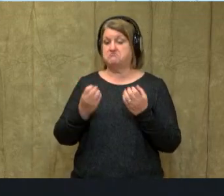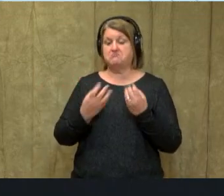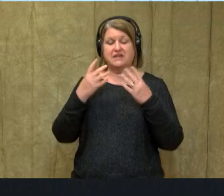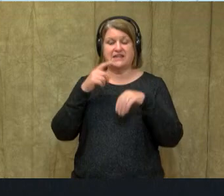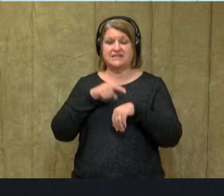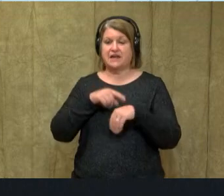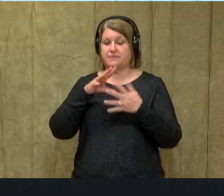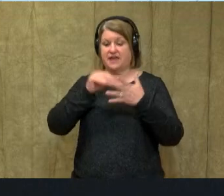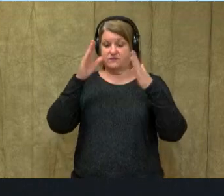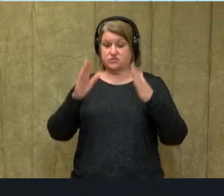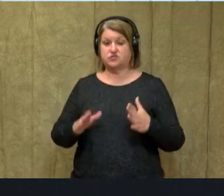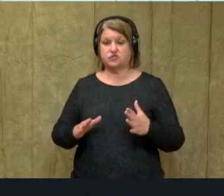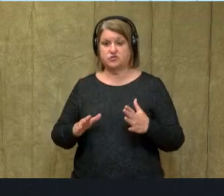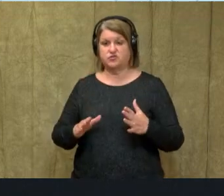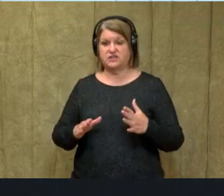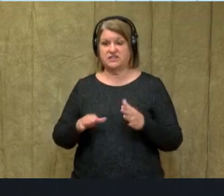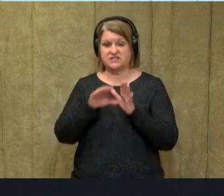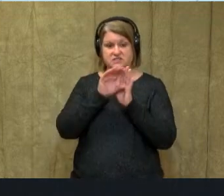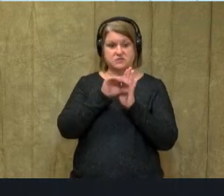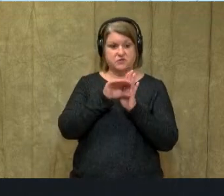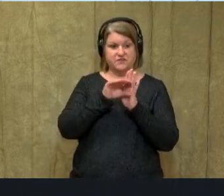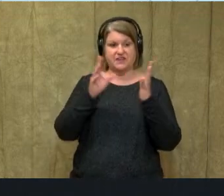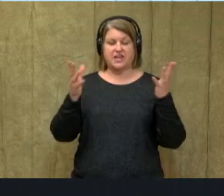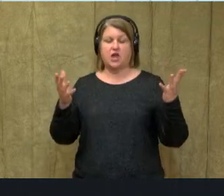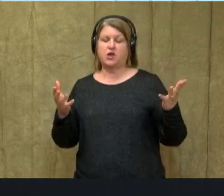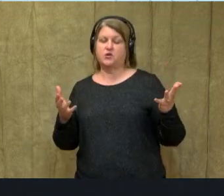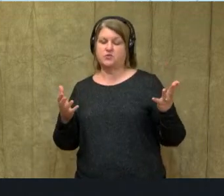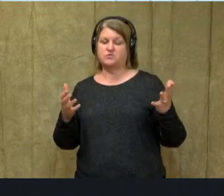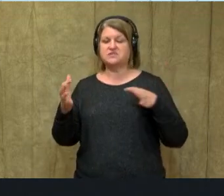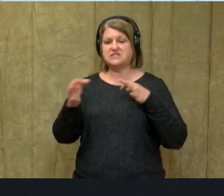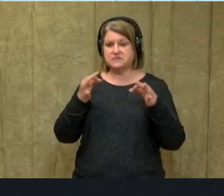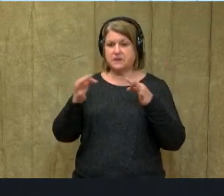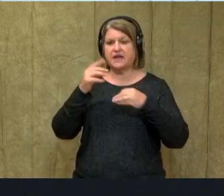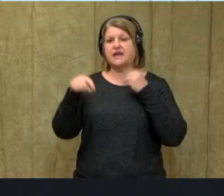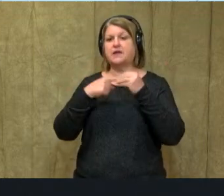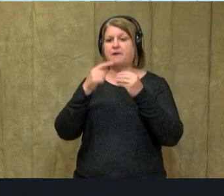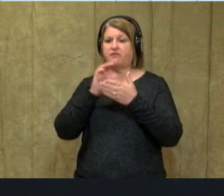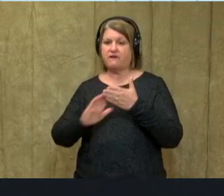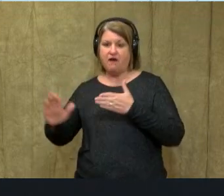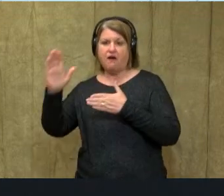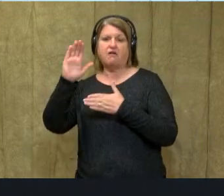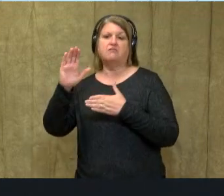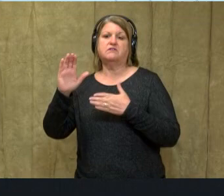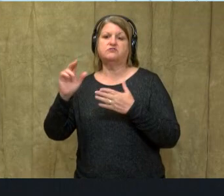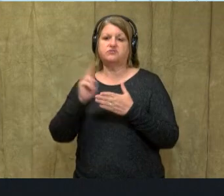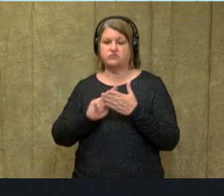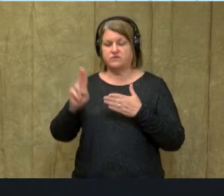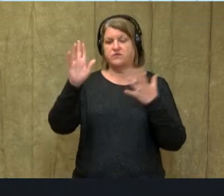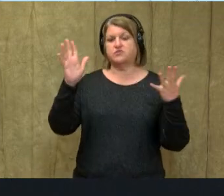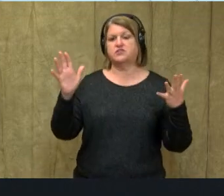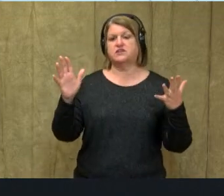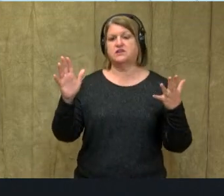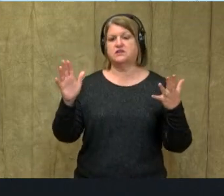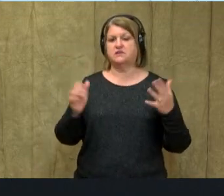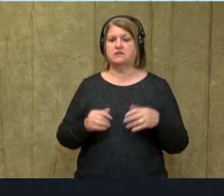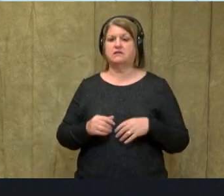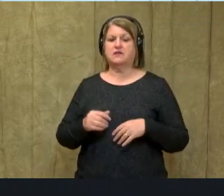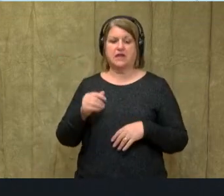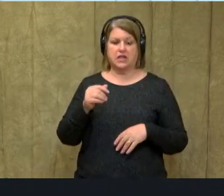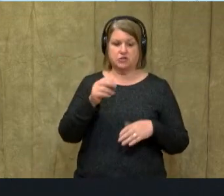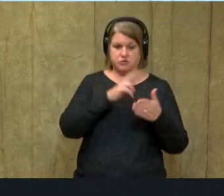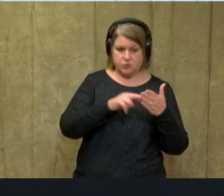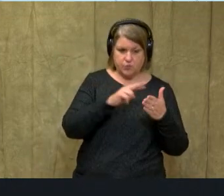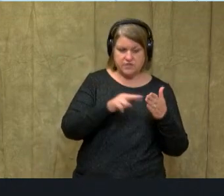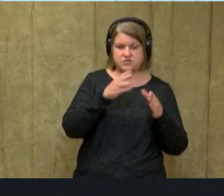just gives you a peek into what it might be like to be a student there. And then, of course, certainly you can explore majors within their